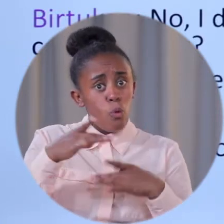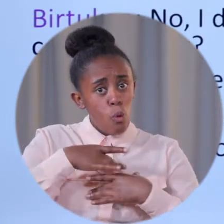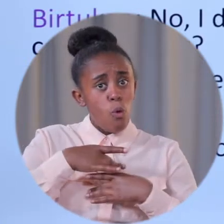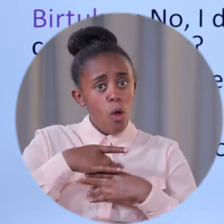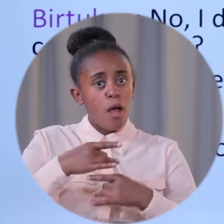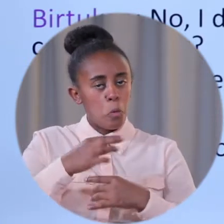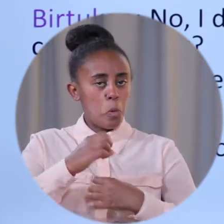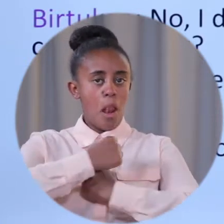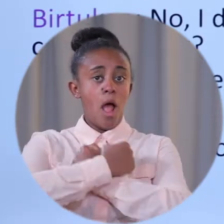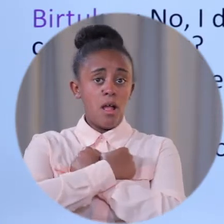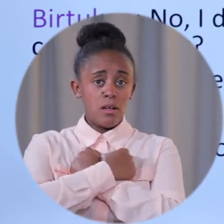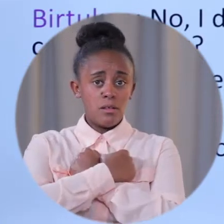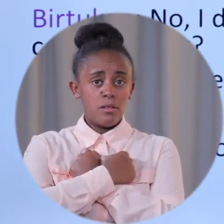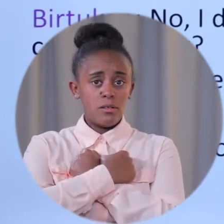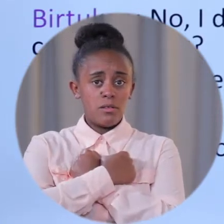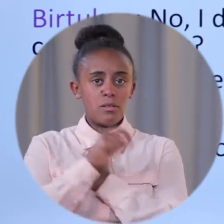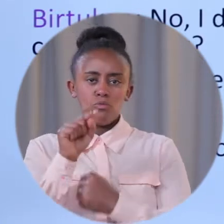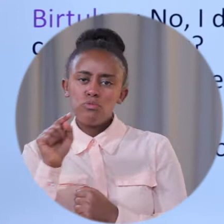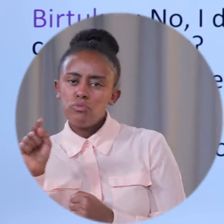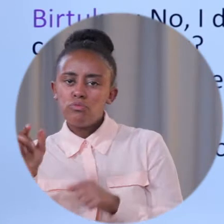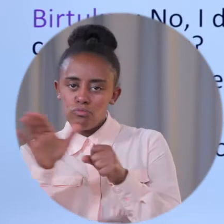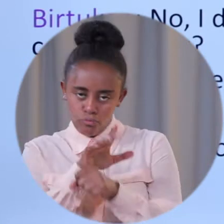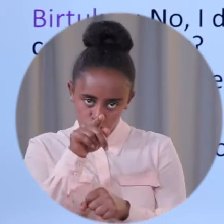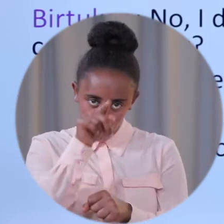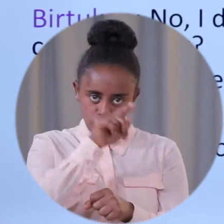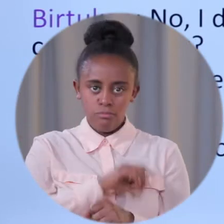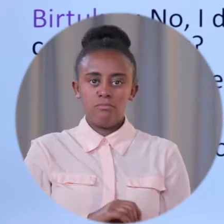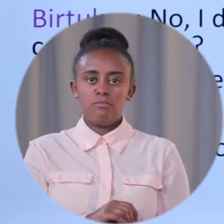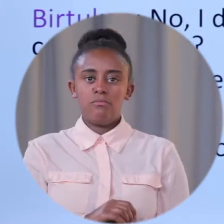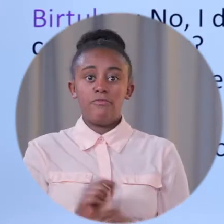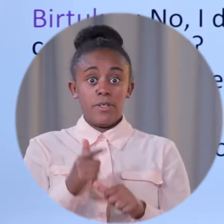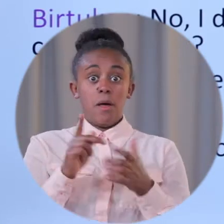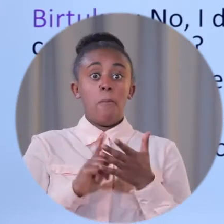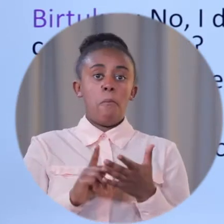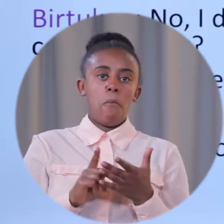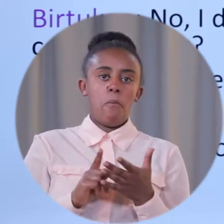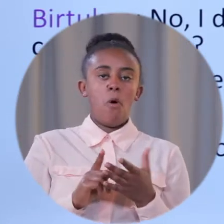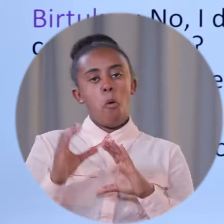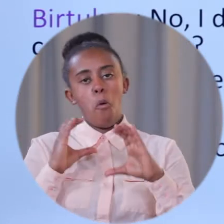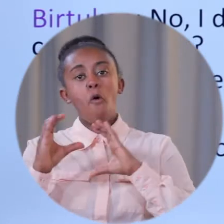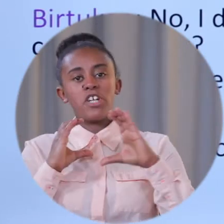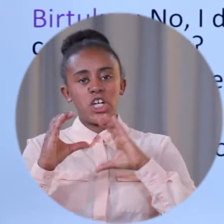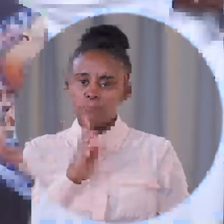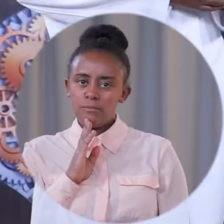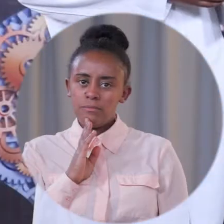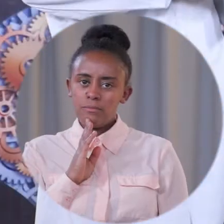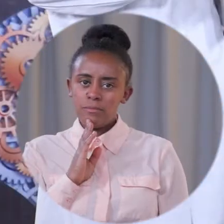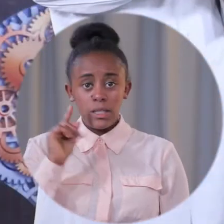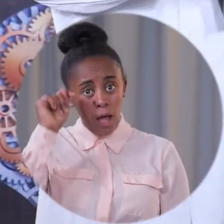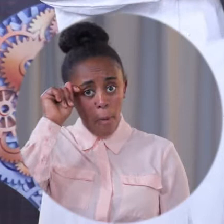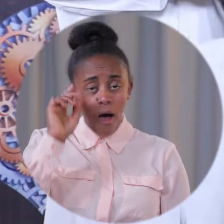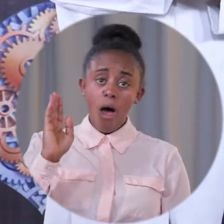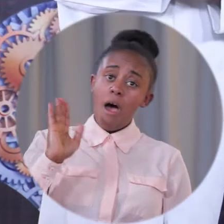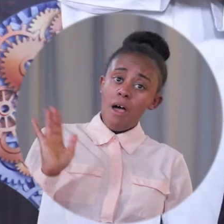So, you have to fill this dot. Let me read the passage for you, or the conversation, or the dialogue. Tamam,